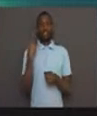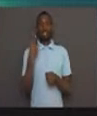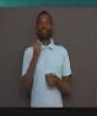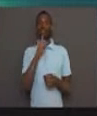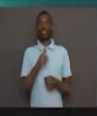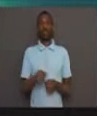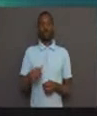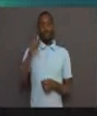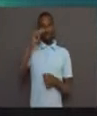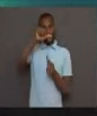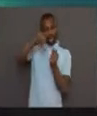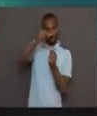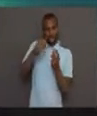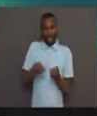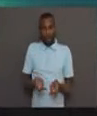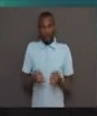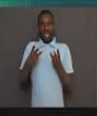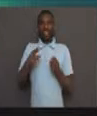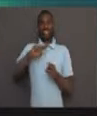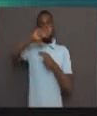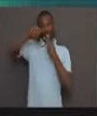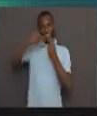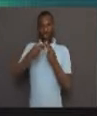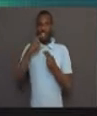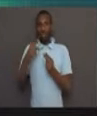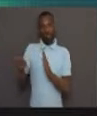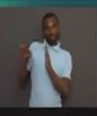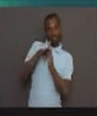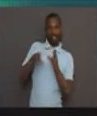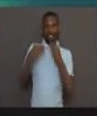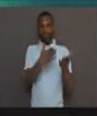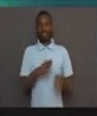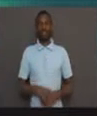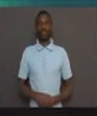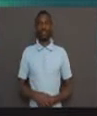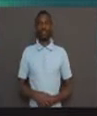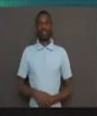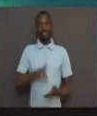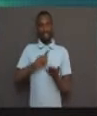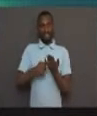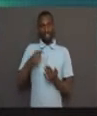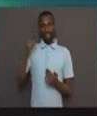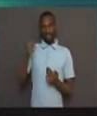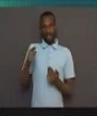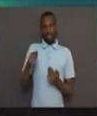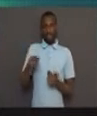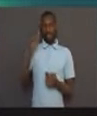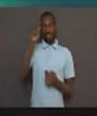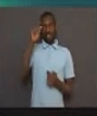mass units for the measurement of the masses of subatomic particles.